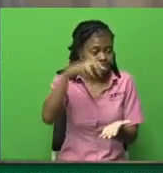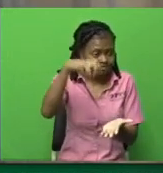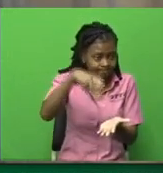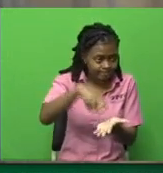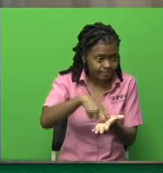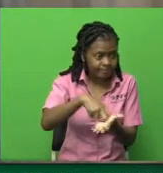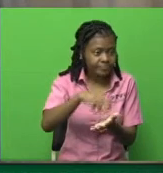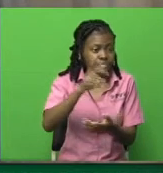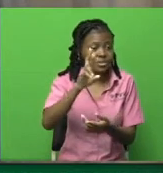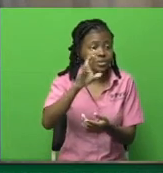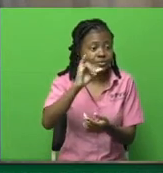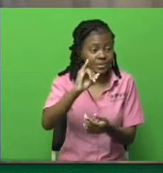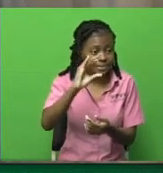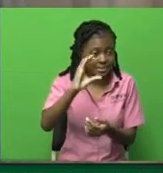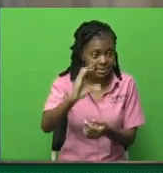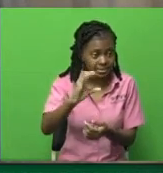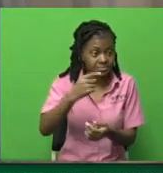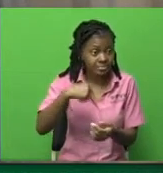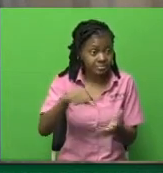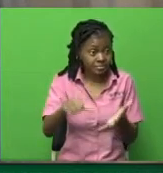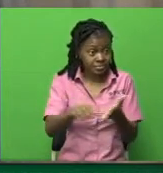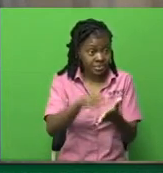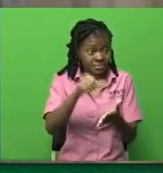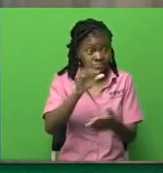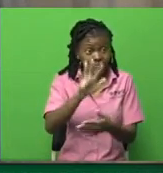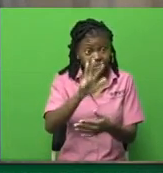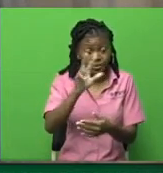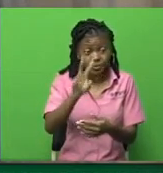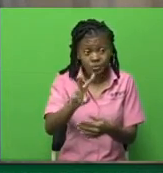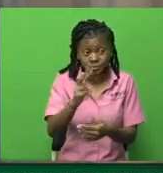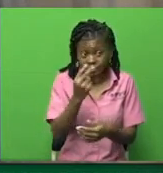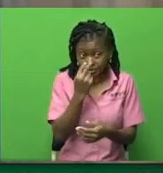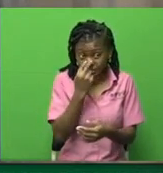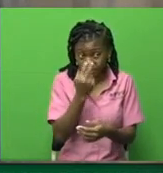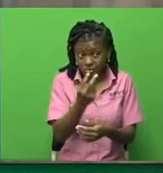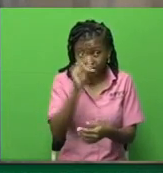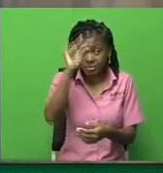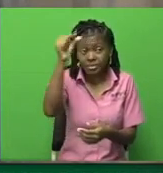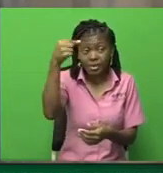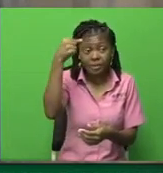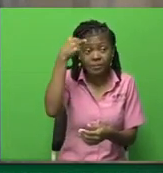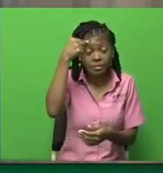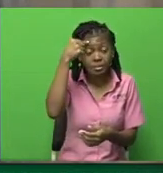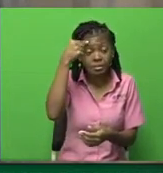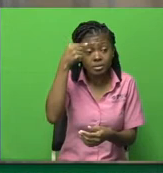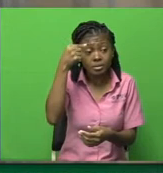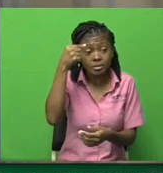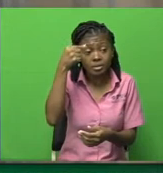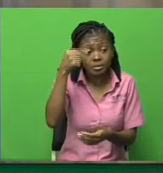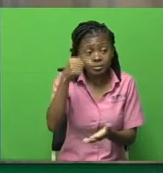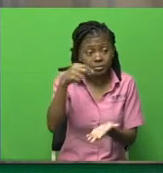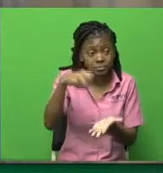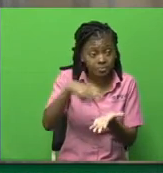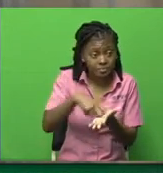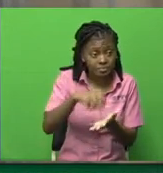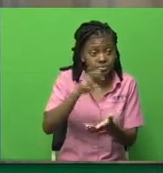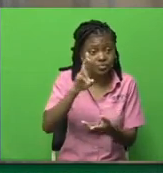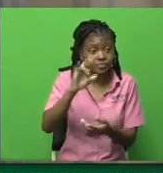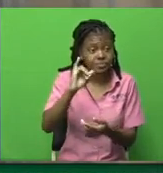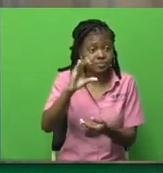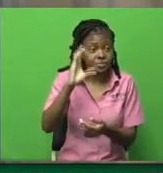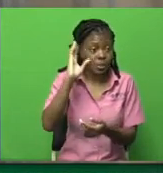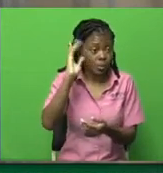53 of that strategic plan is the government's commitment commitment to the Ric to send home